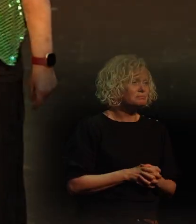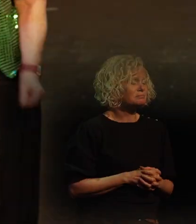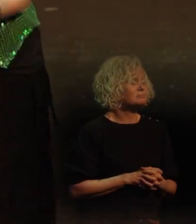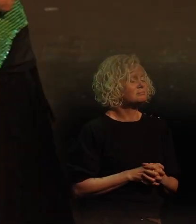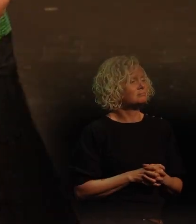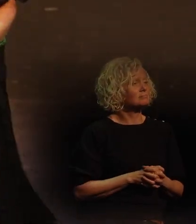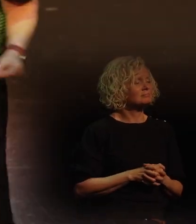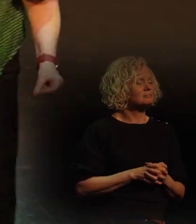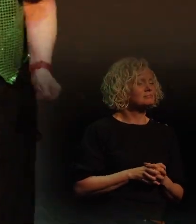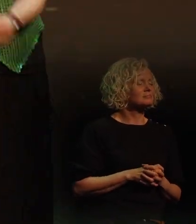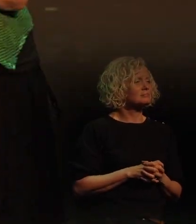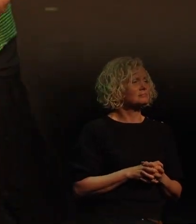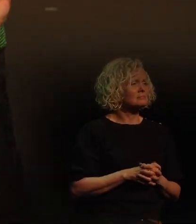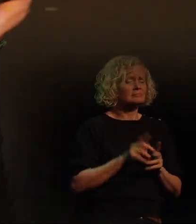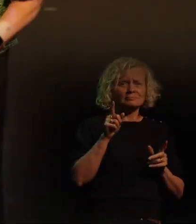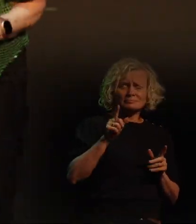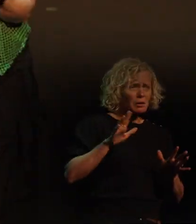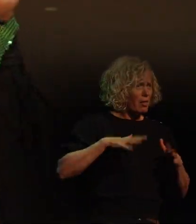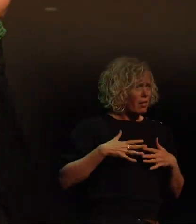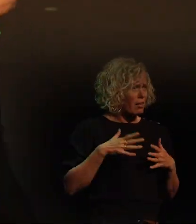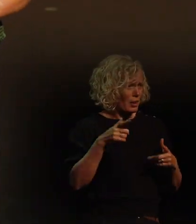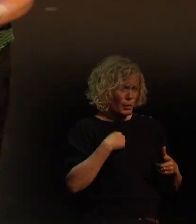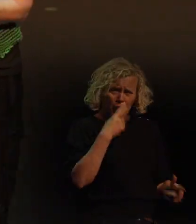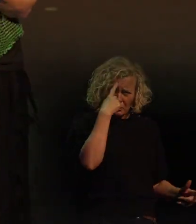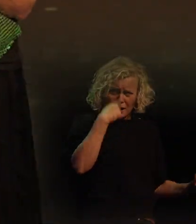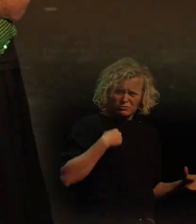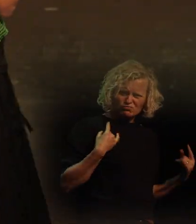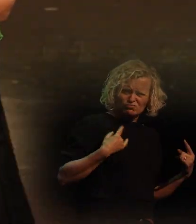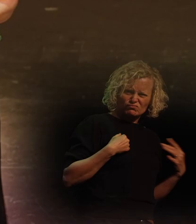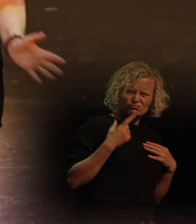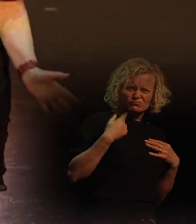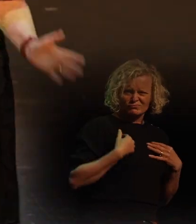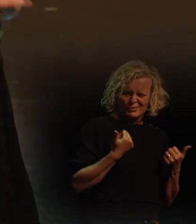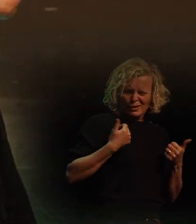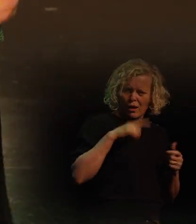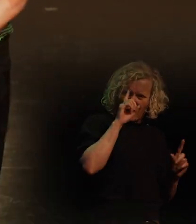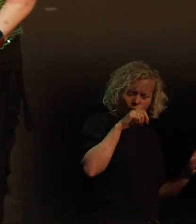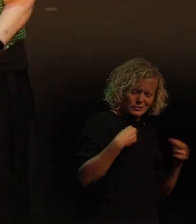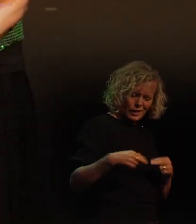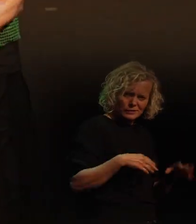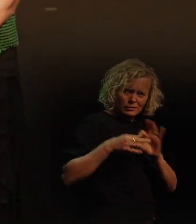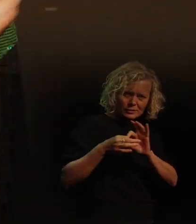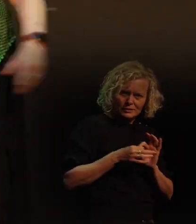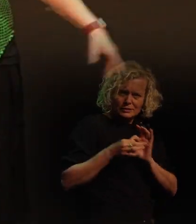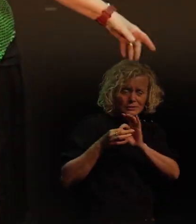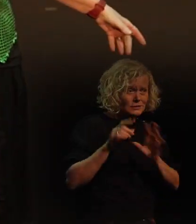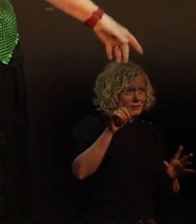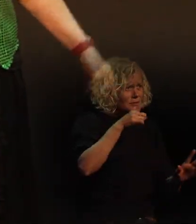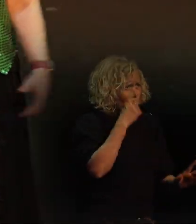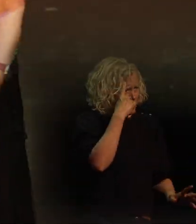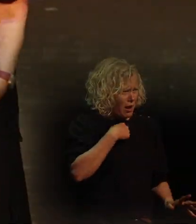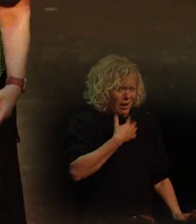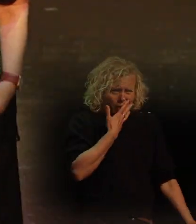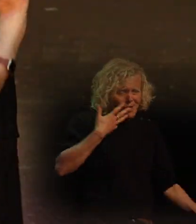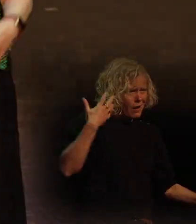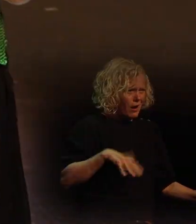love. If you don't think I rock, well, we ain't gonna roll. If you don't think I hung